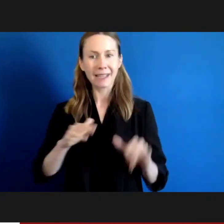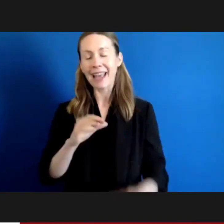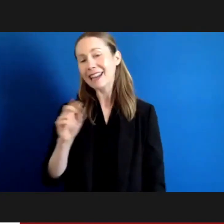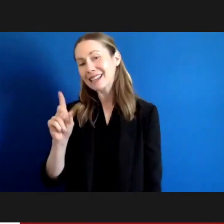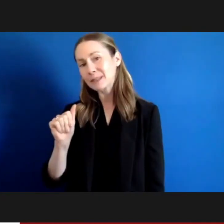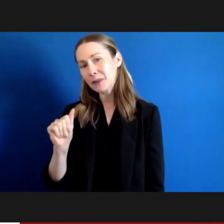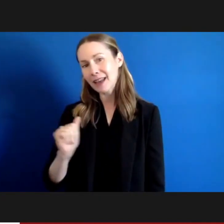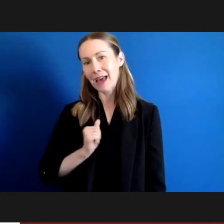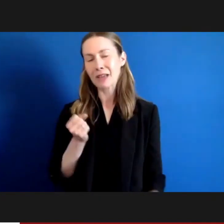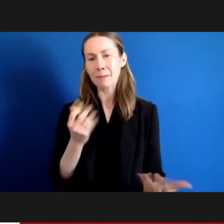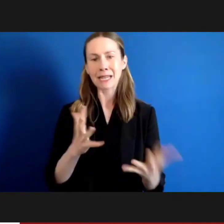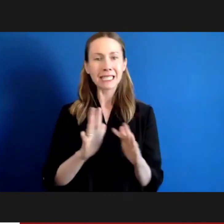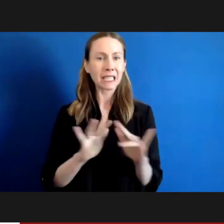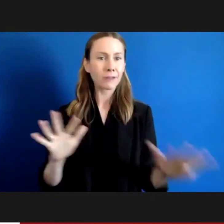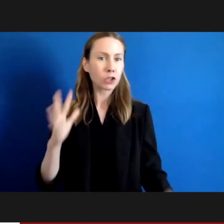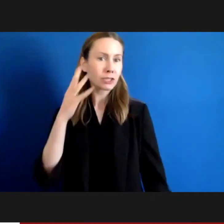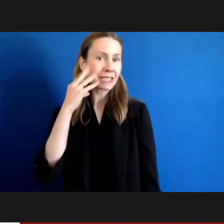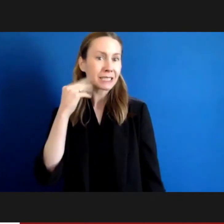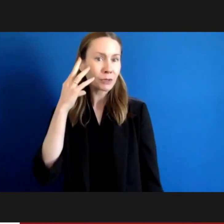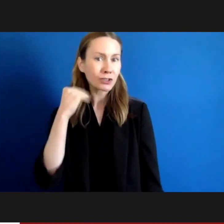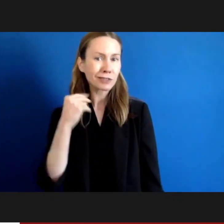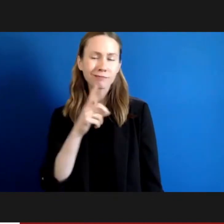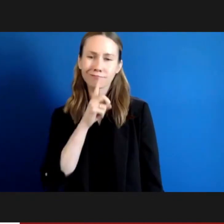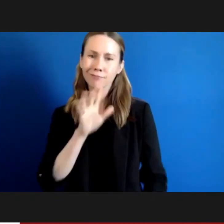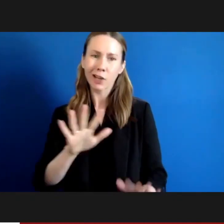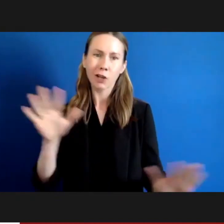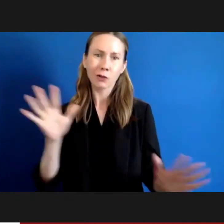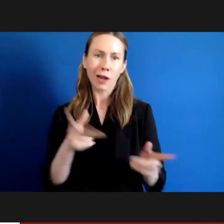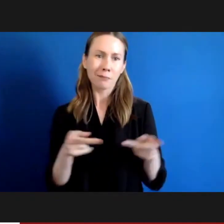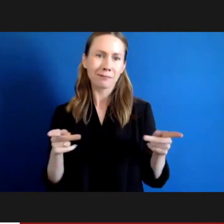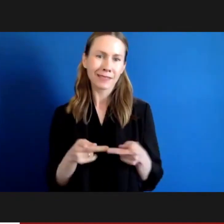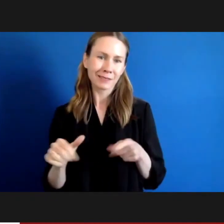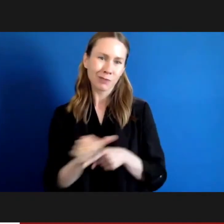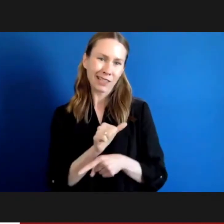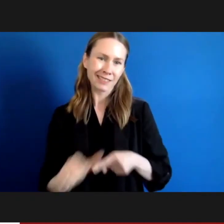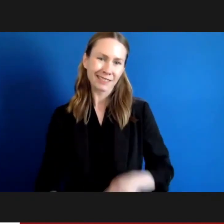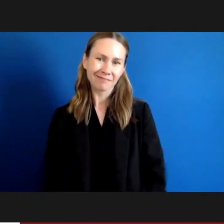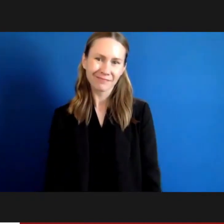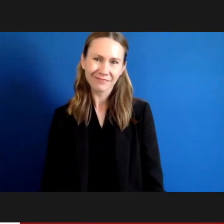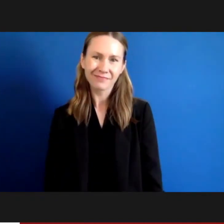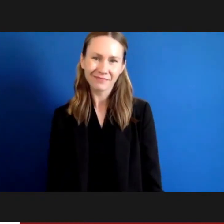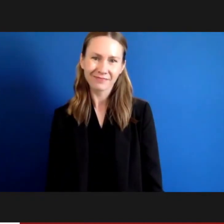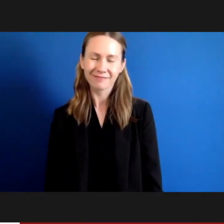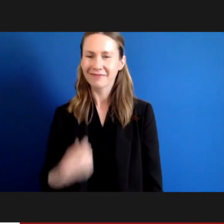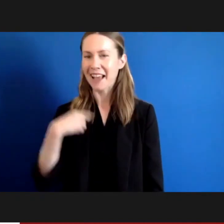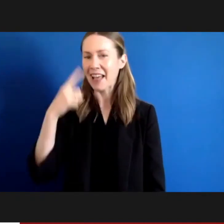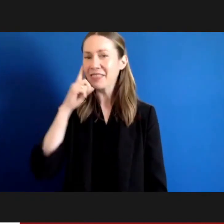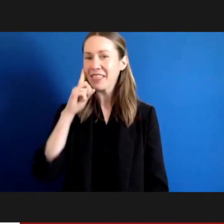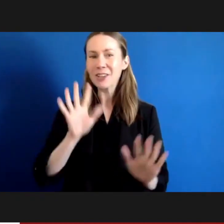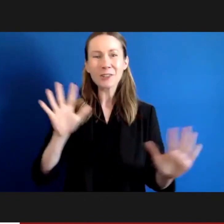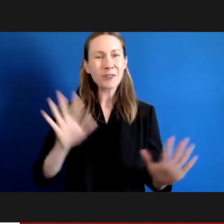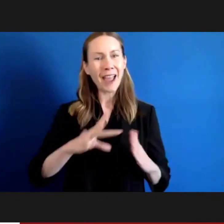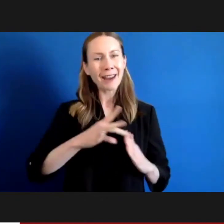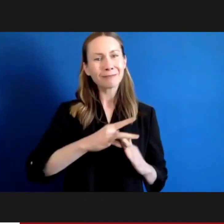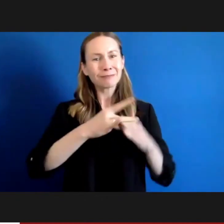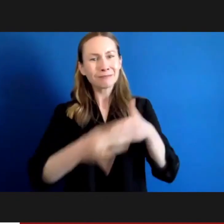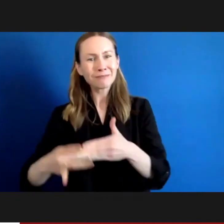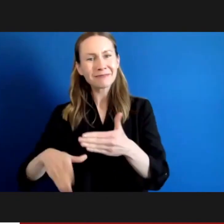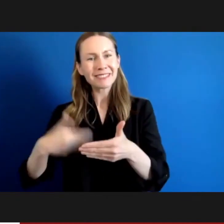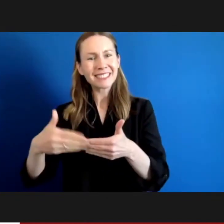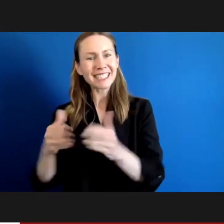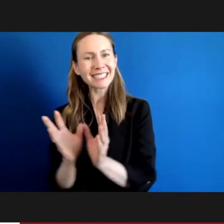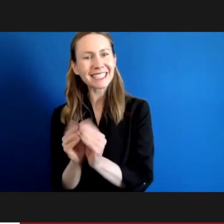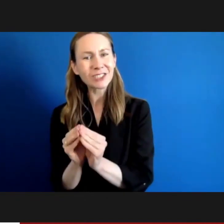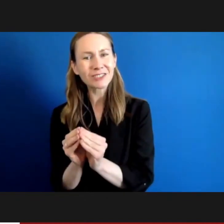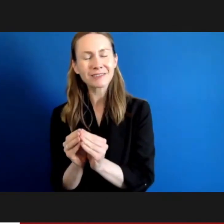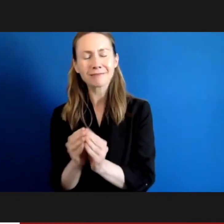encompasses so many diverse experiences, this is a great venue to practice. And so I think that's a great segue into our session.